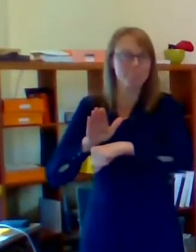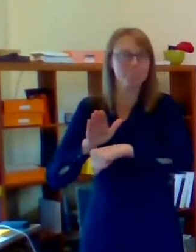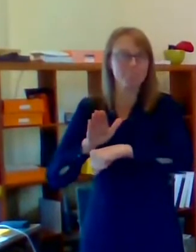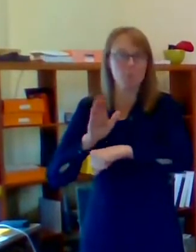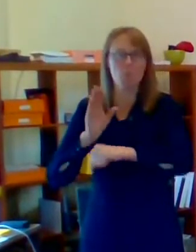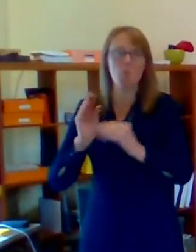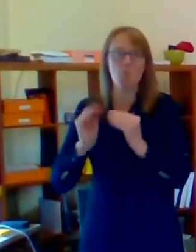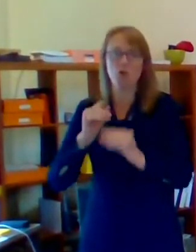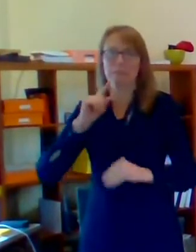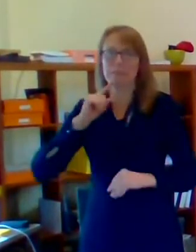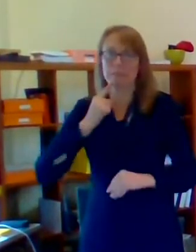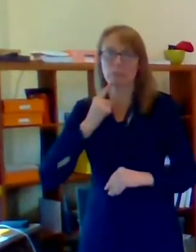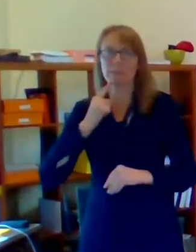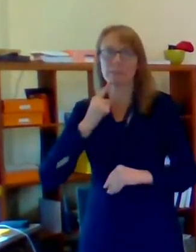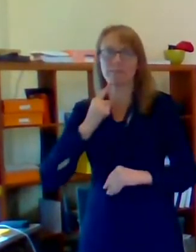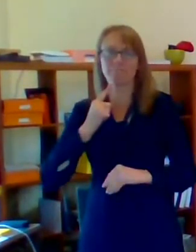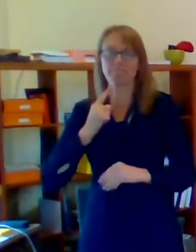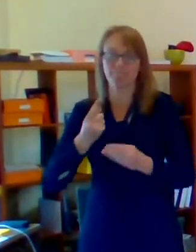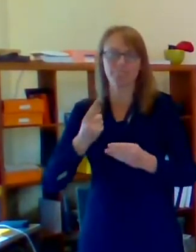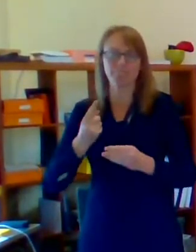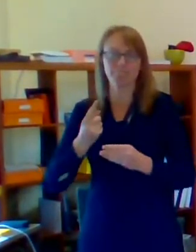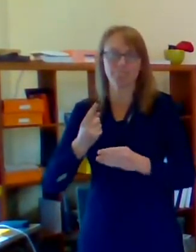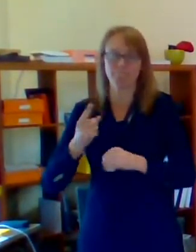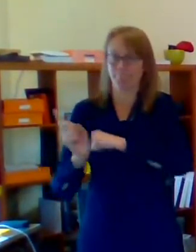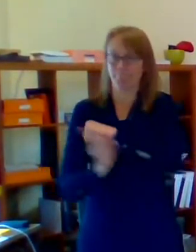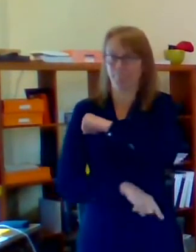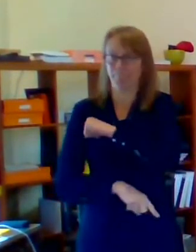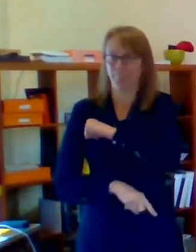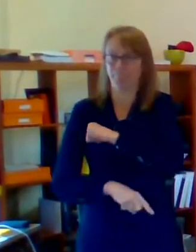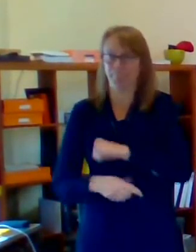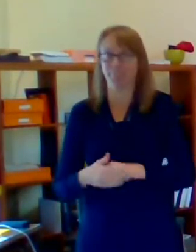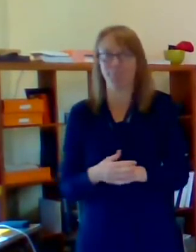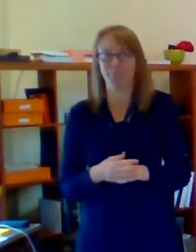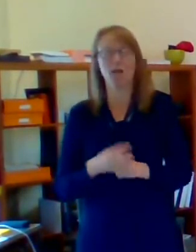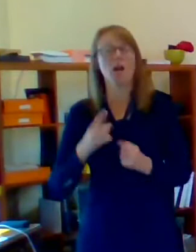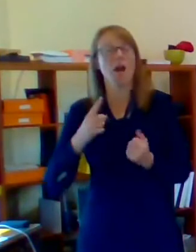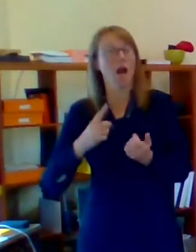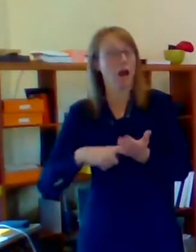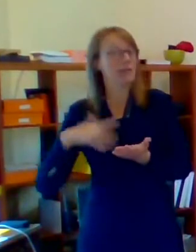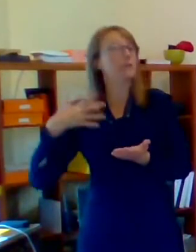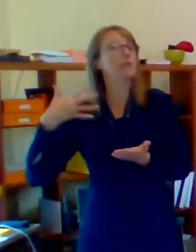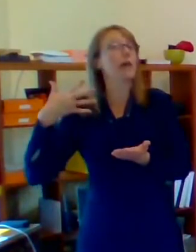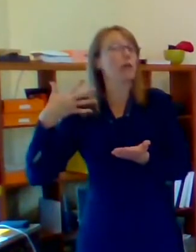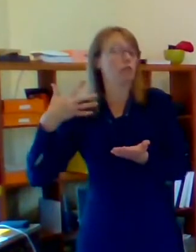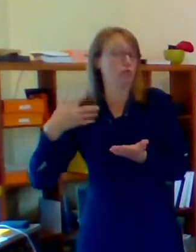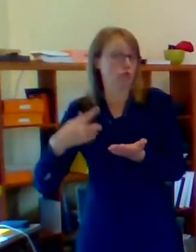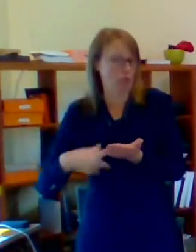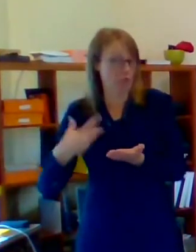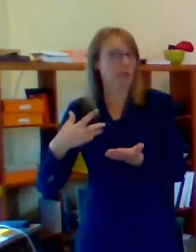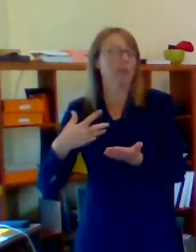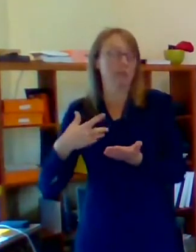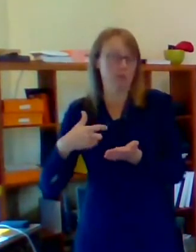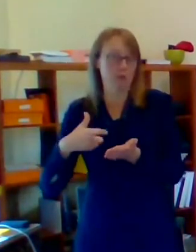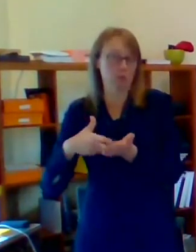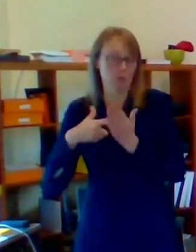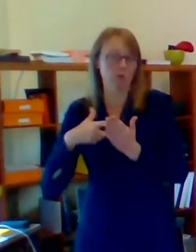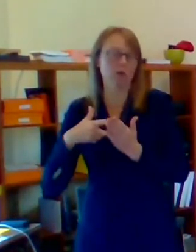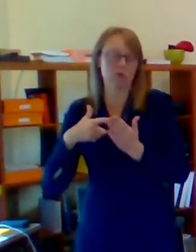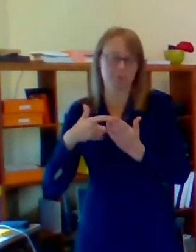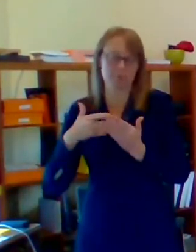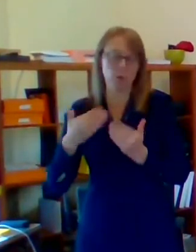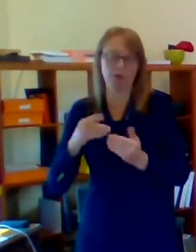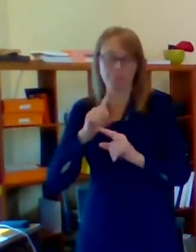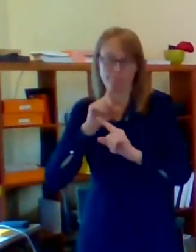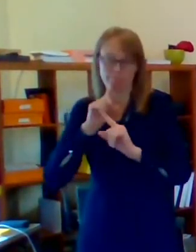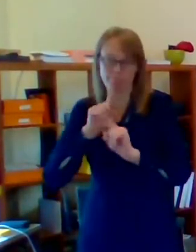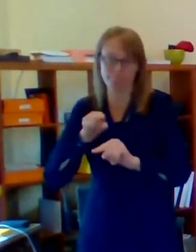more severe restrictions. And occasionally, not too often, but occasionally, we do have to close